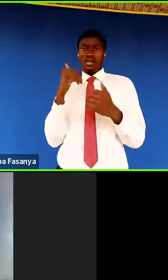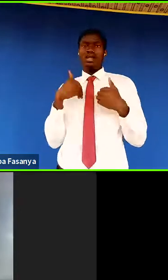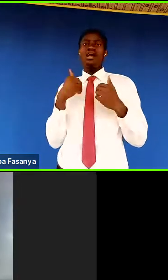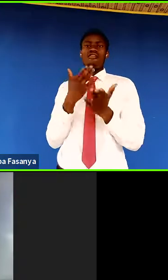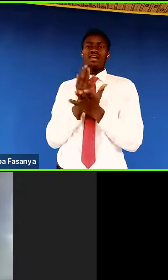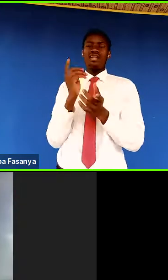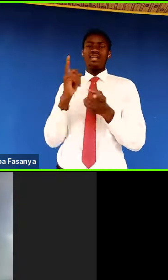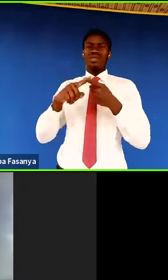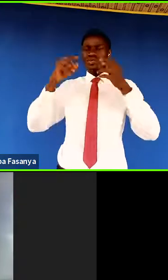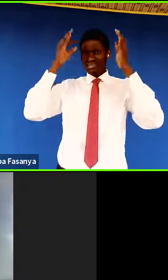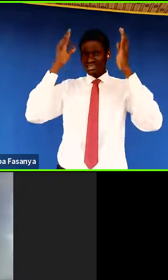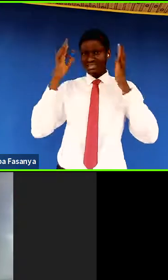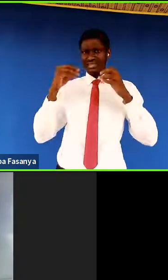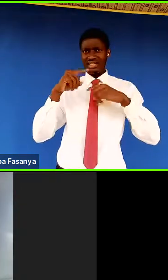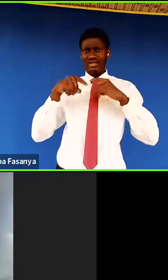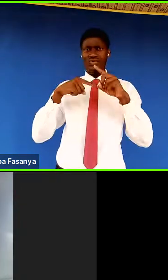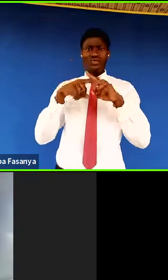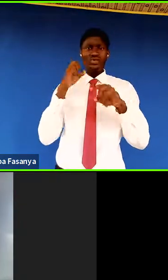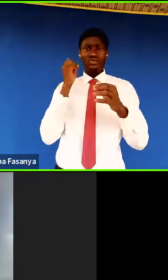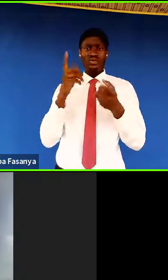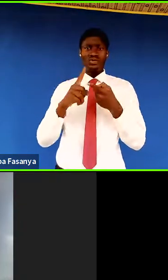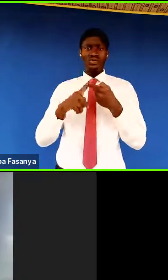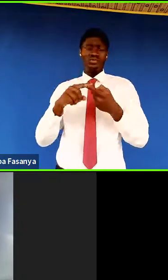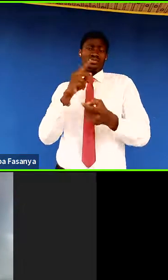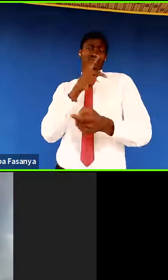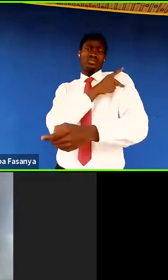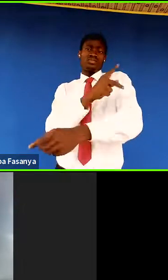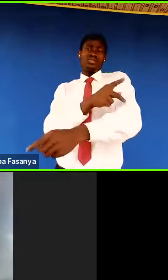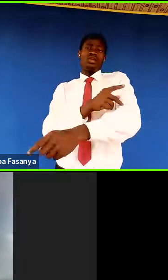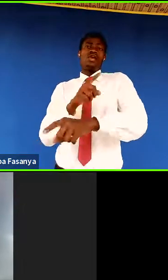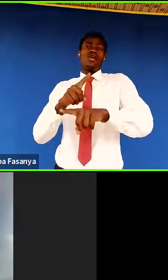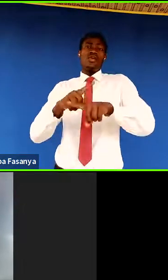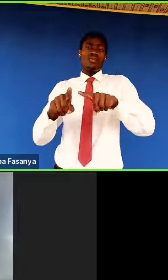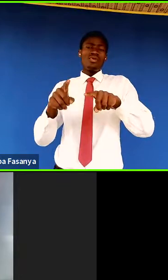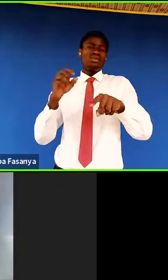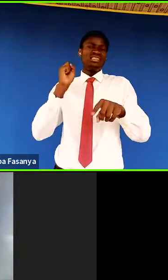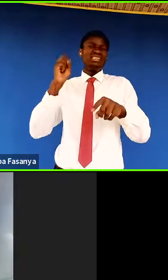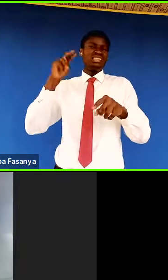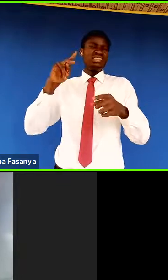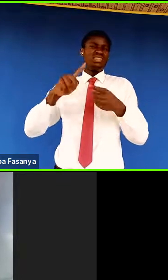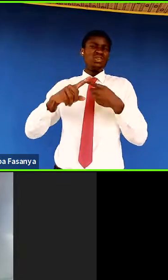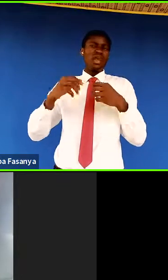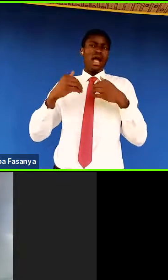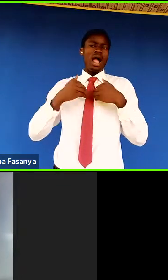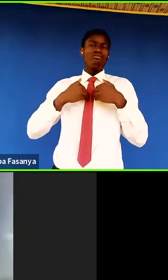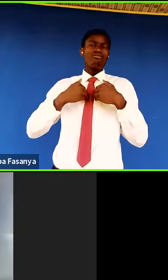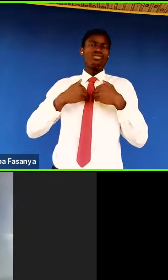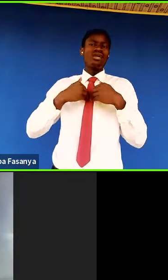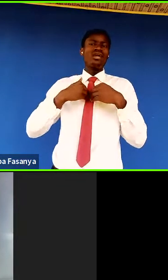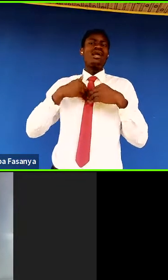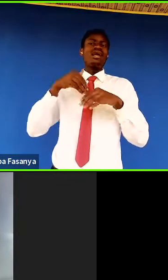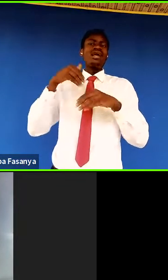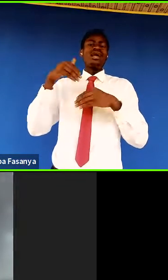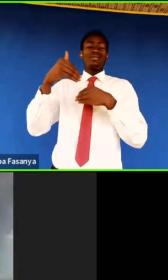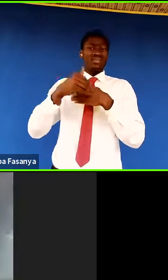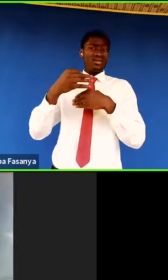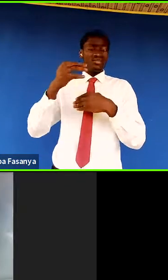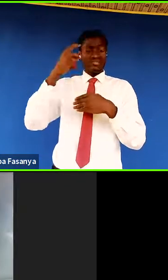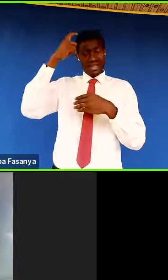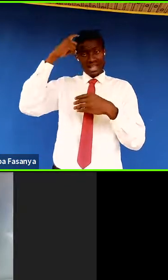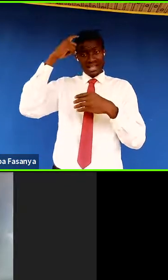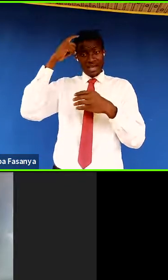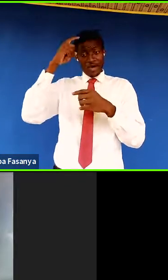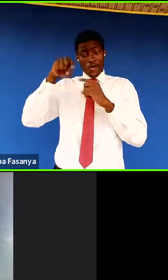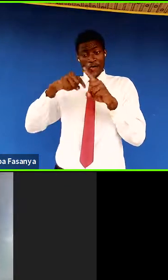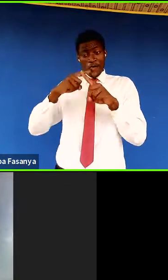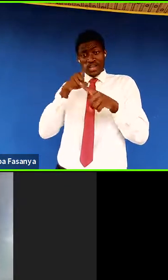a woman, you must always have that at the back of your mind, that when you delay, there are consequences for delay. And if you want to